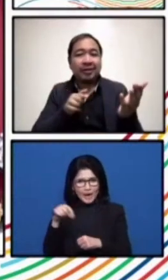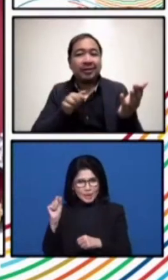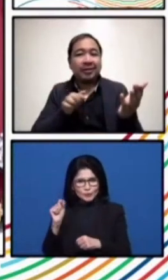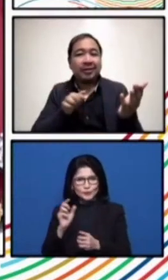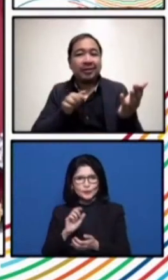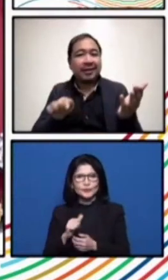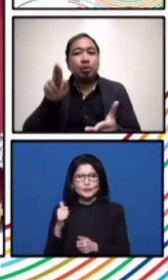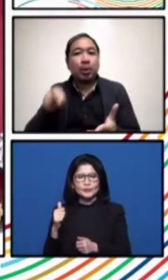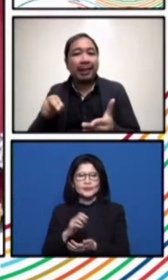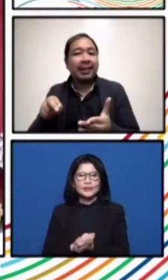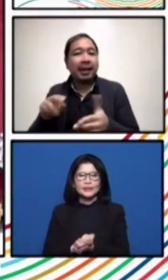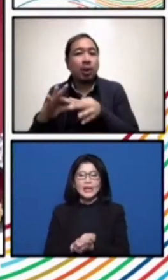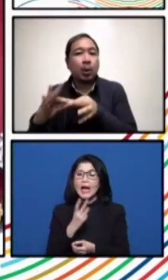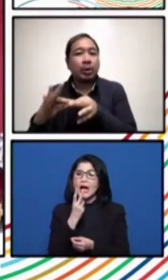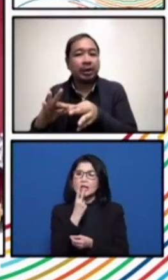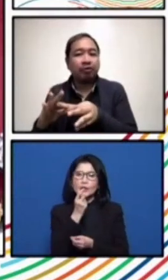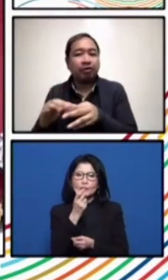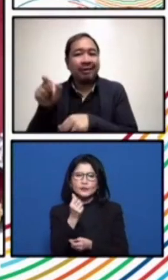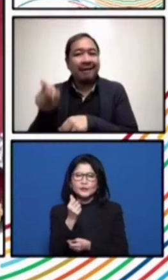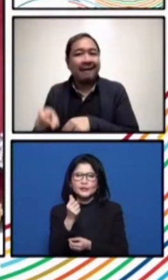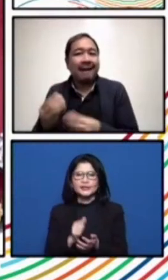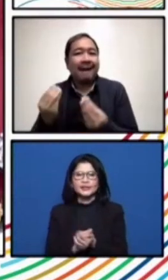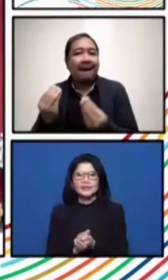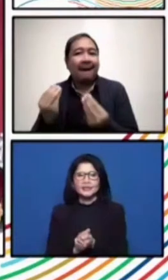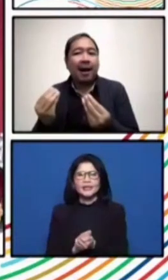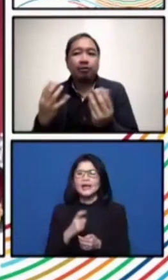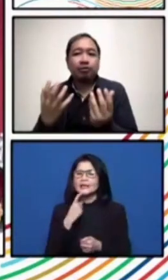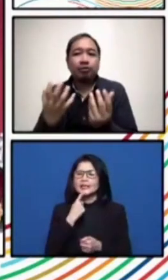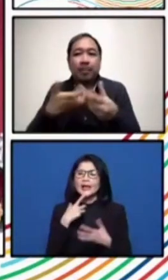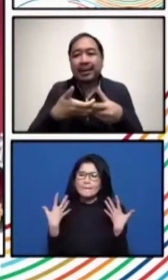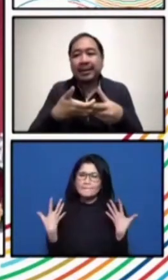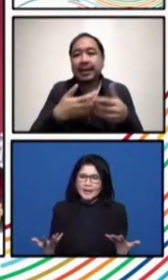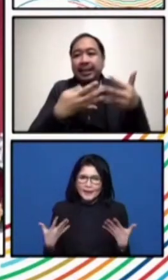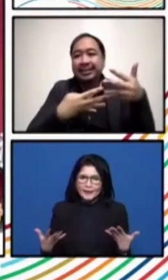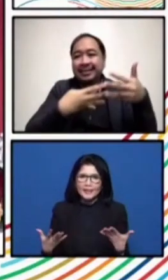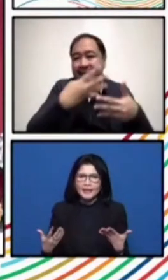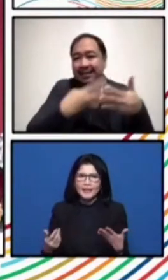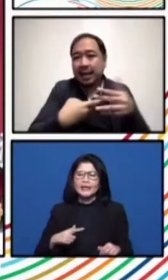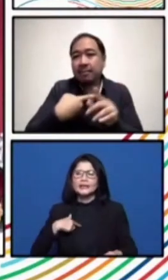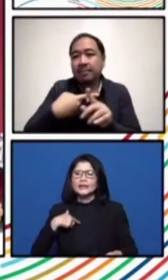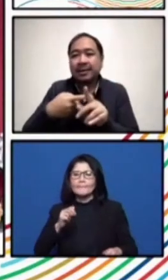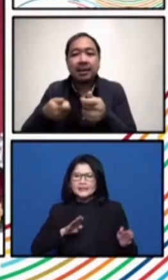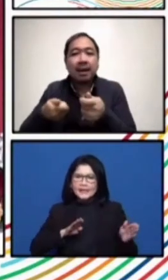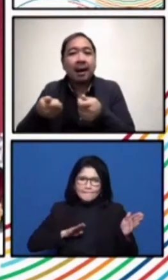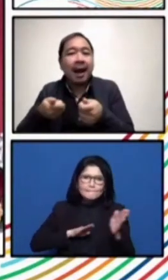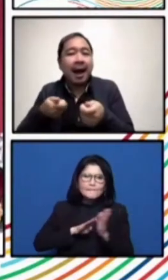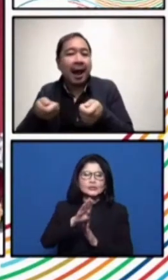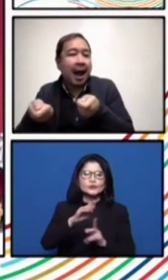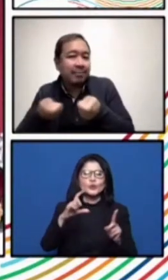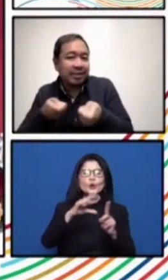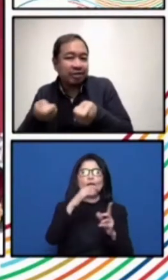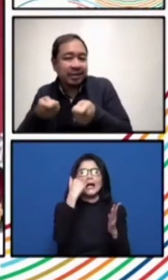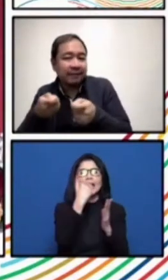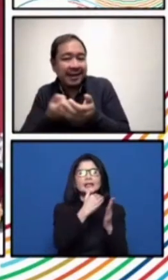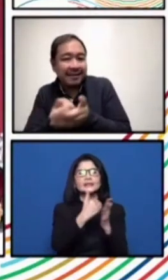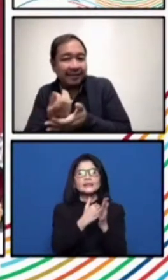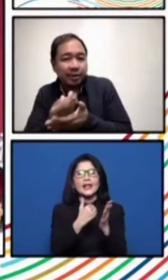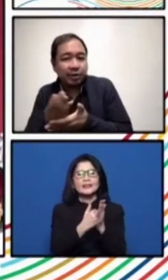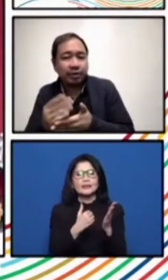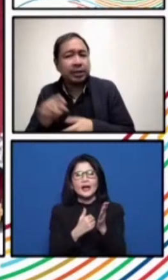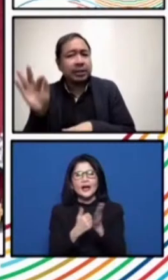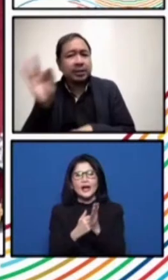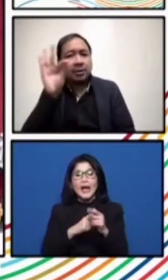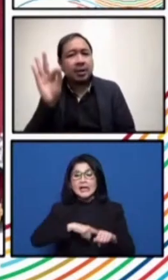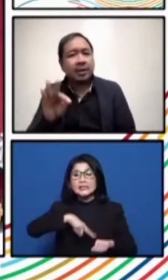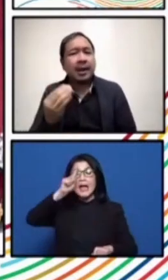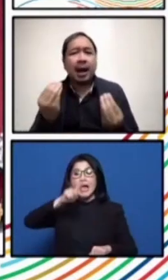harmonizing uh statistical and administrative data so uh Mr Ammon how can governments effectively harmonize